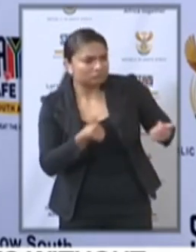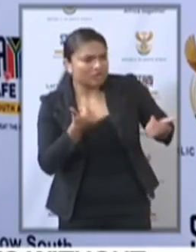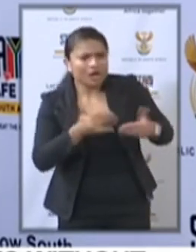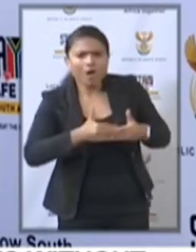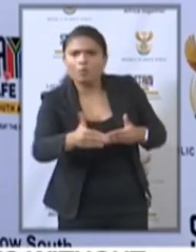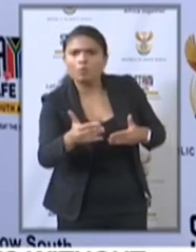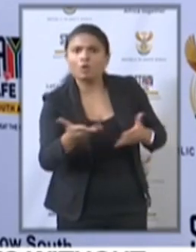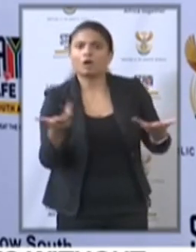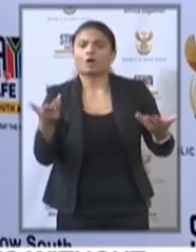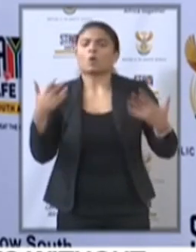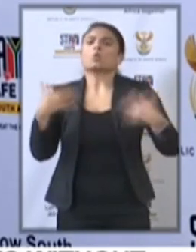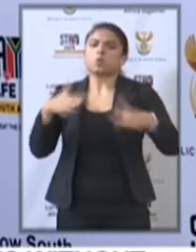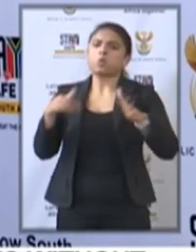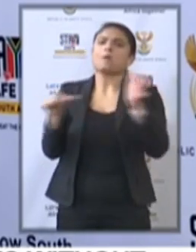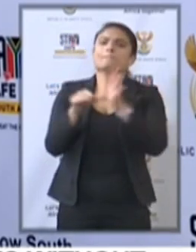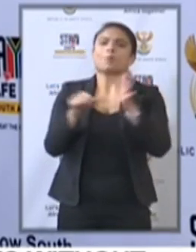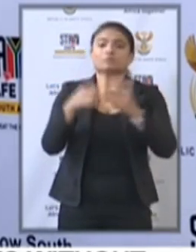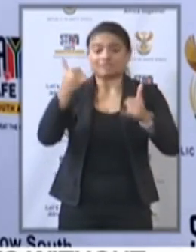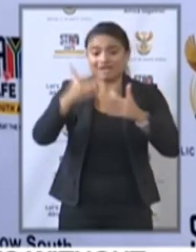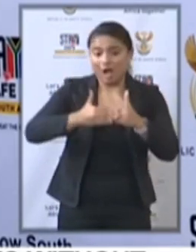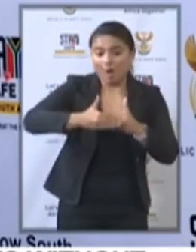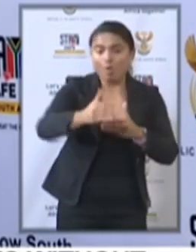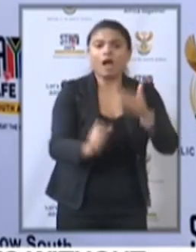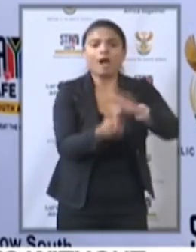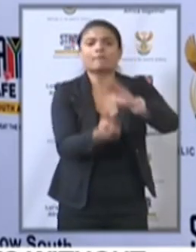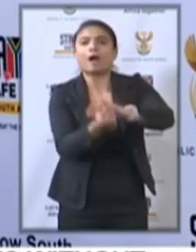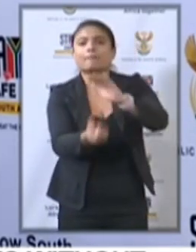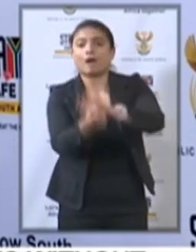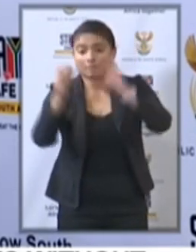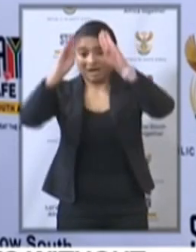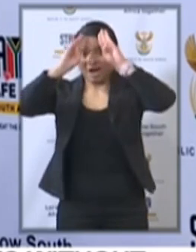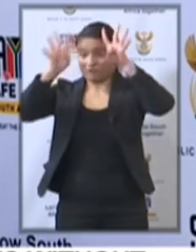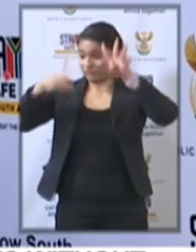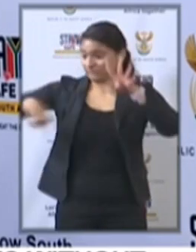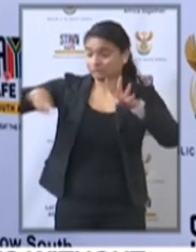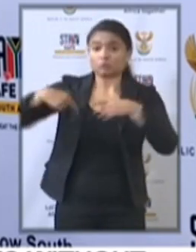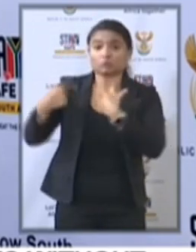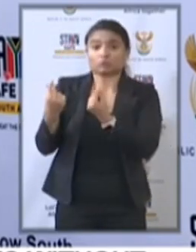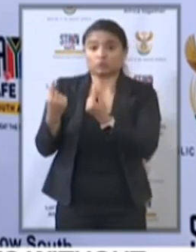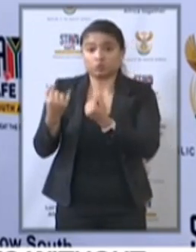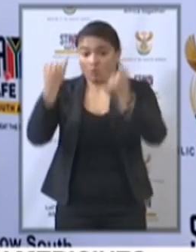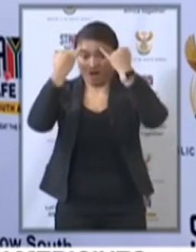initiatives we have embarked upon in transforming this sector.